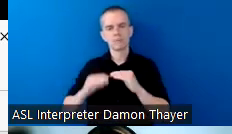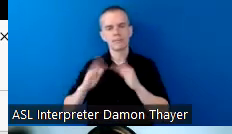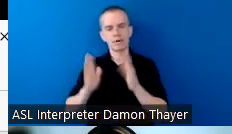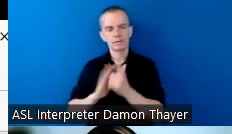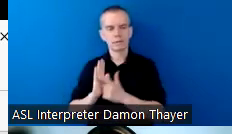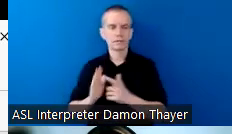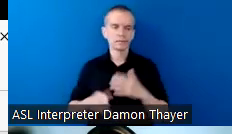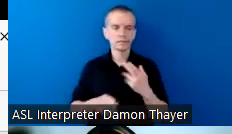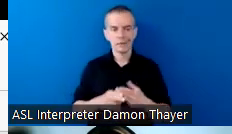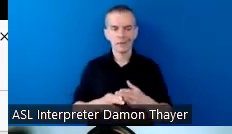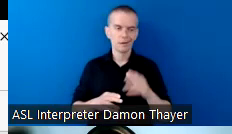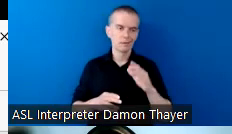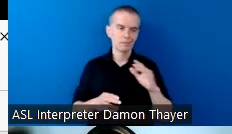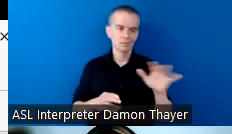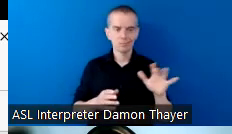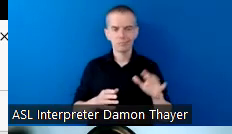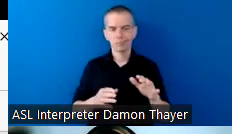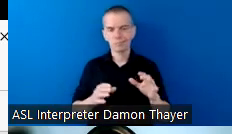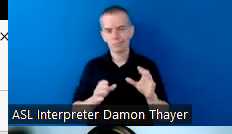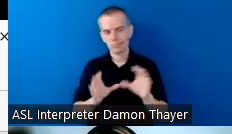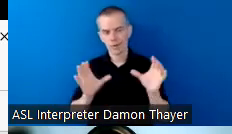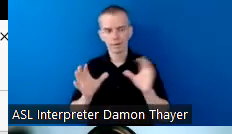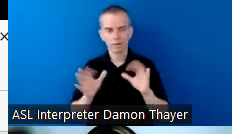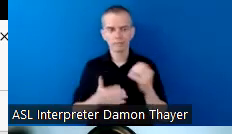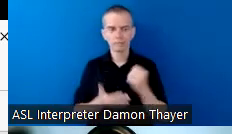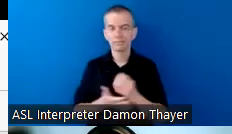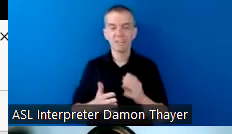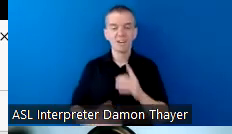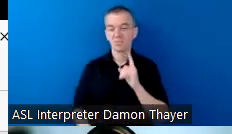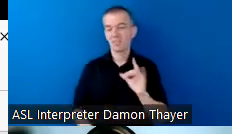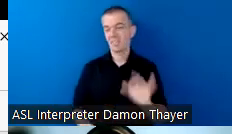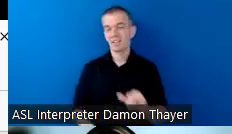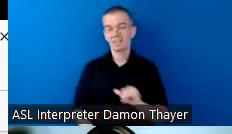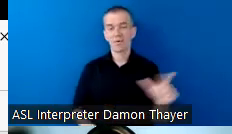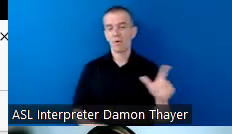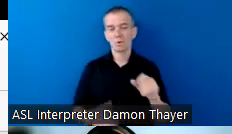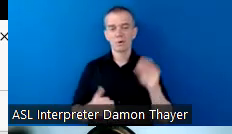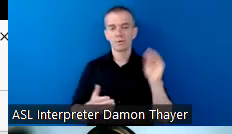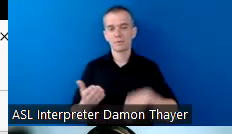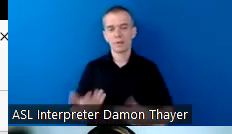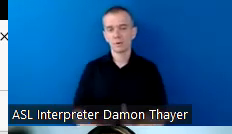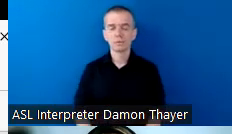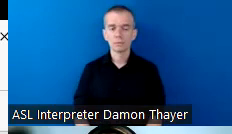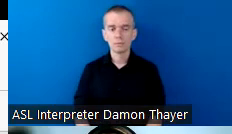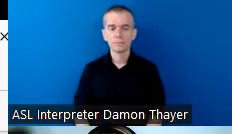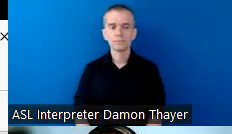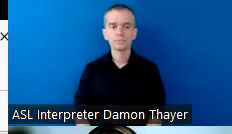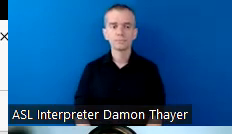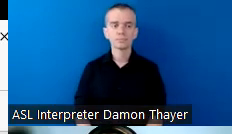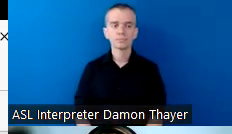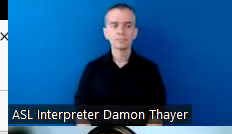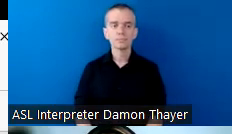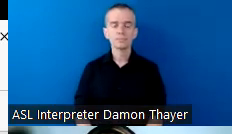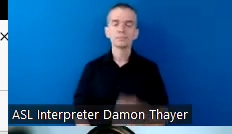credentials, medical provider's contact information. And that's really all you have to provide. When somebody's making a